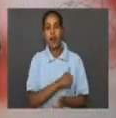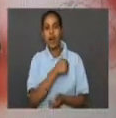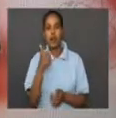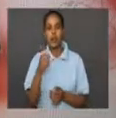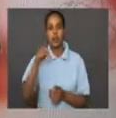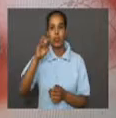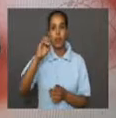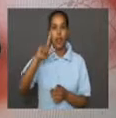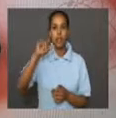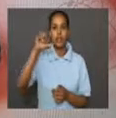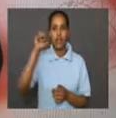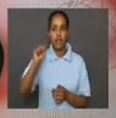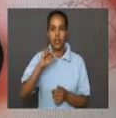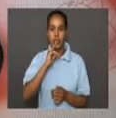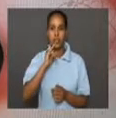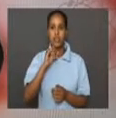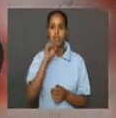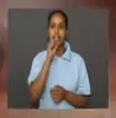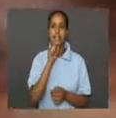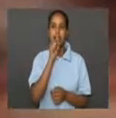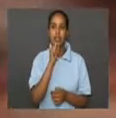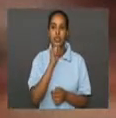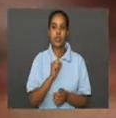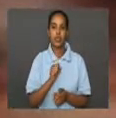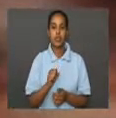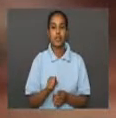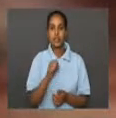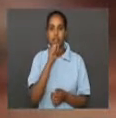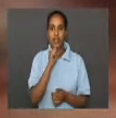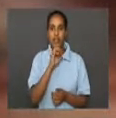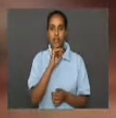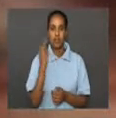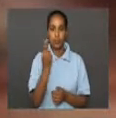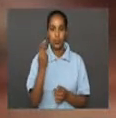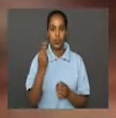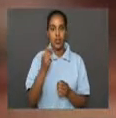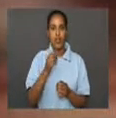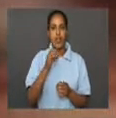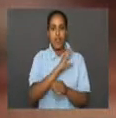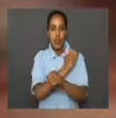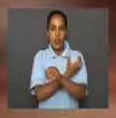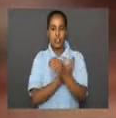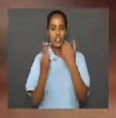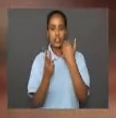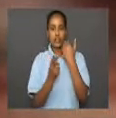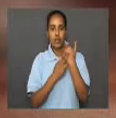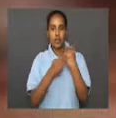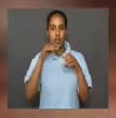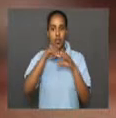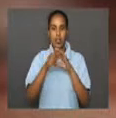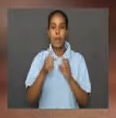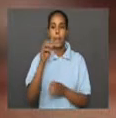Another polysaccharide is starch. Starch is used for energy storage